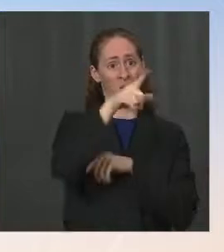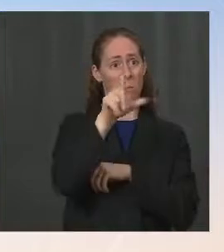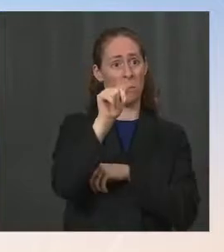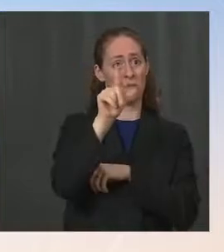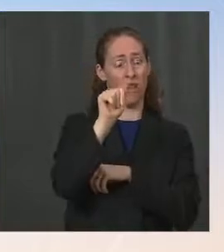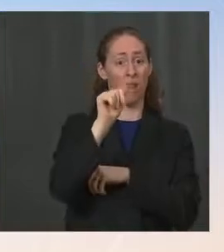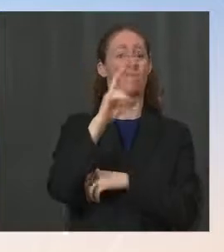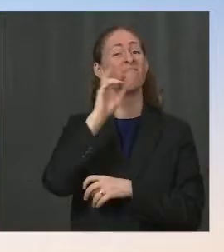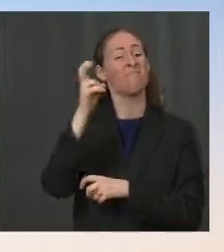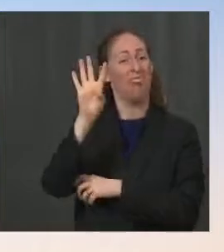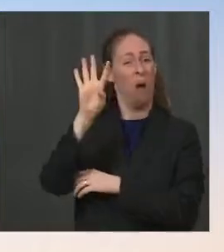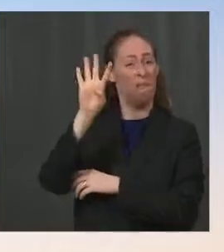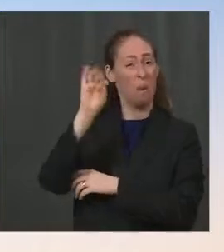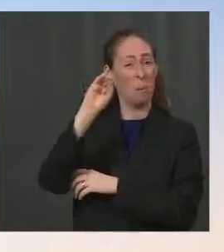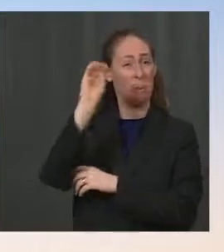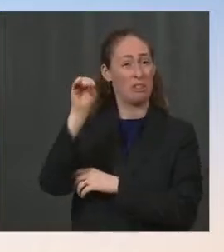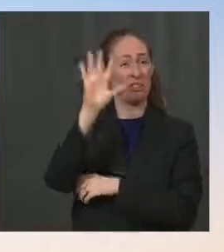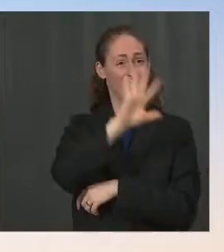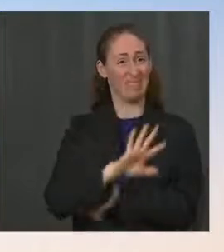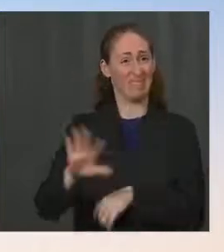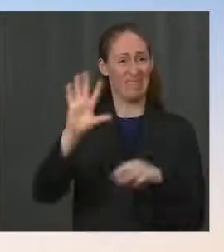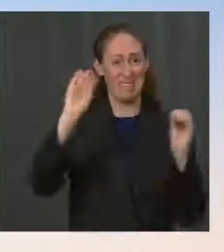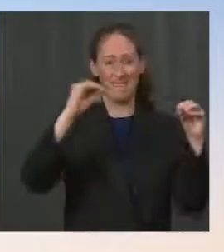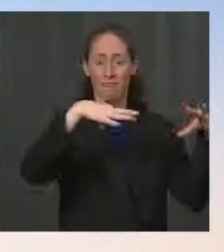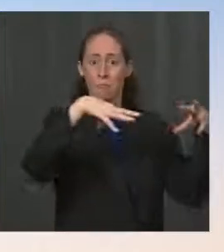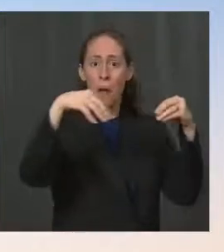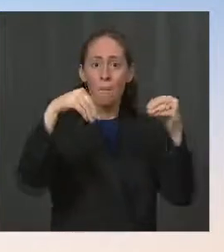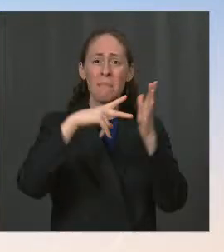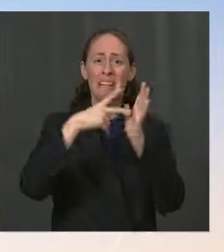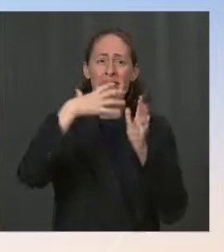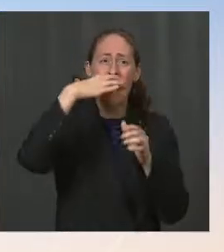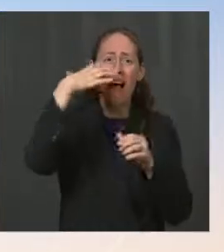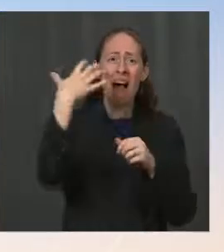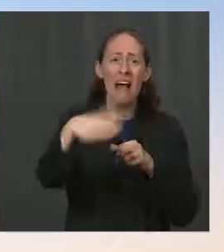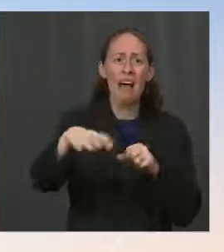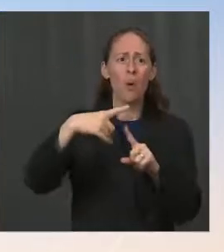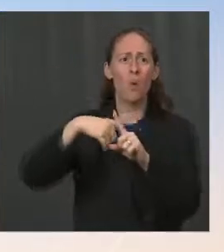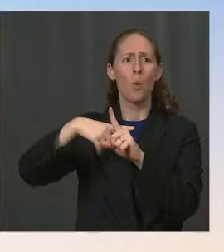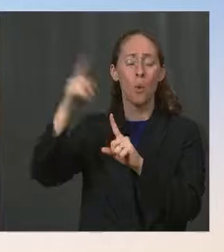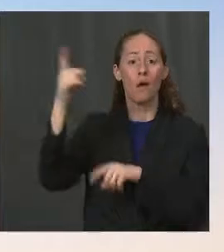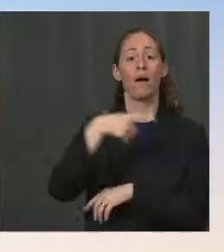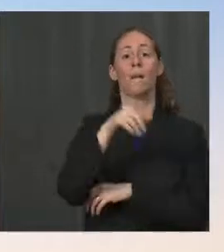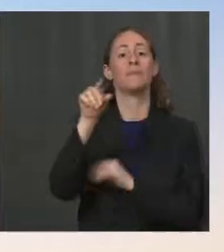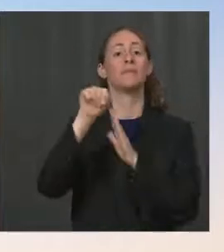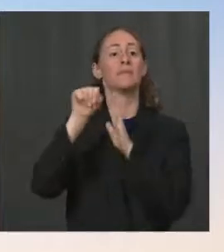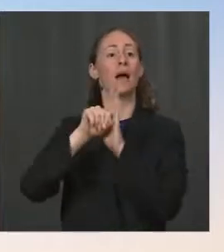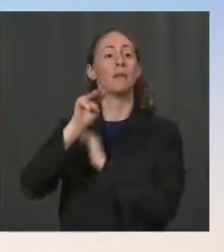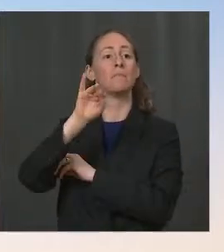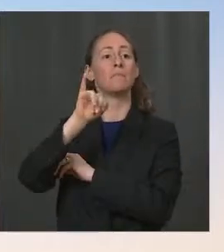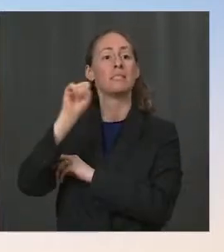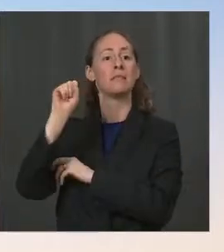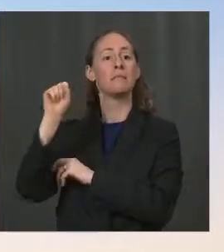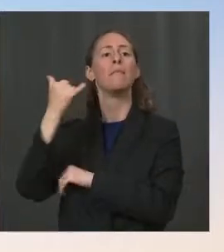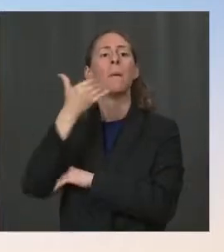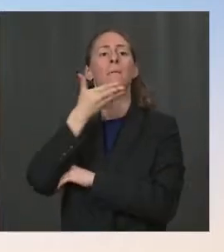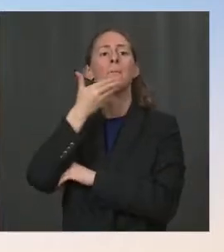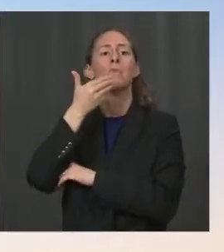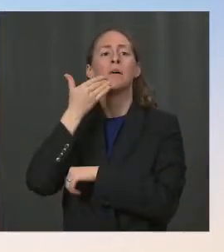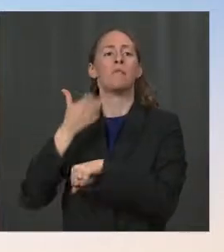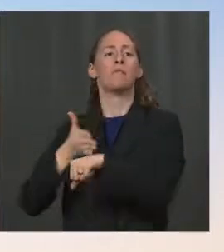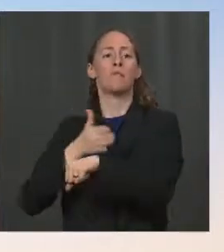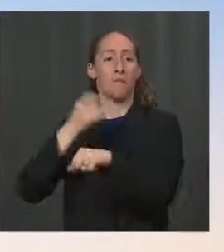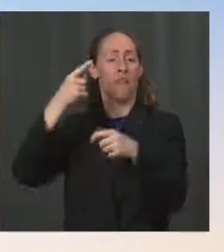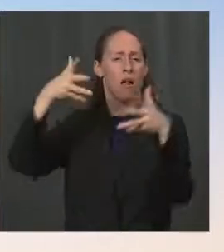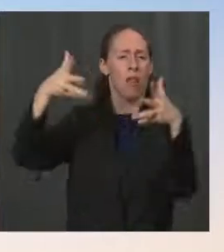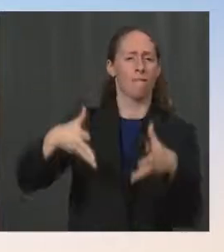heat advisory. While progress has been made in Mississippi since yesterday, 30,000 customers there still do not have electricity, and power